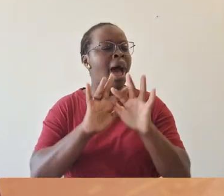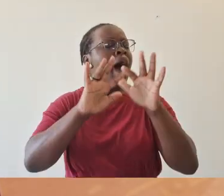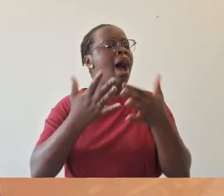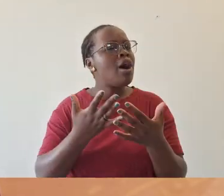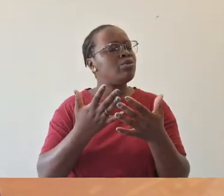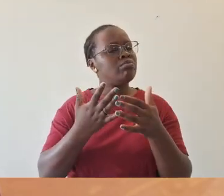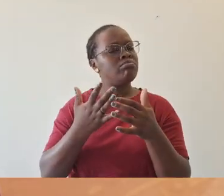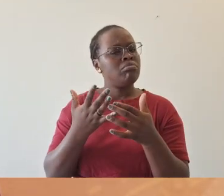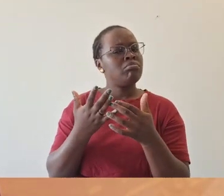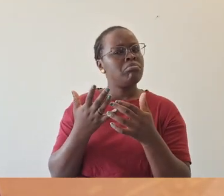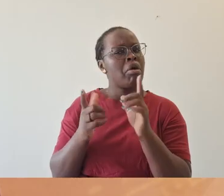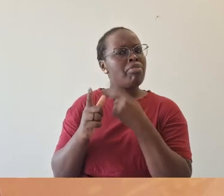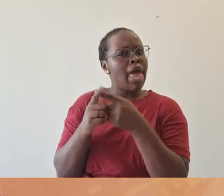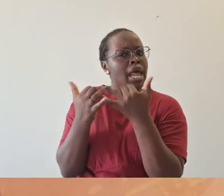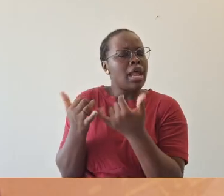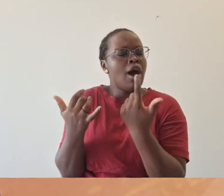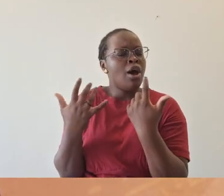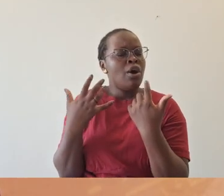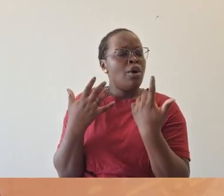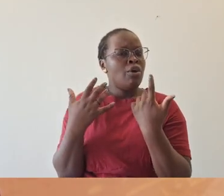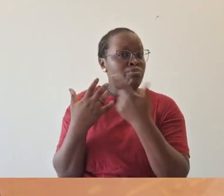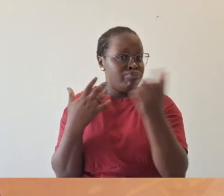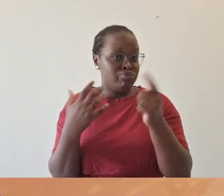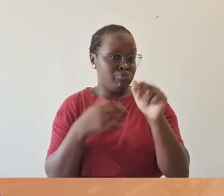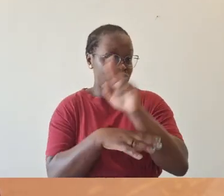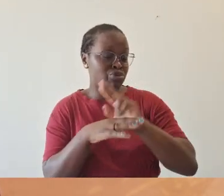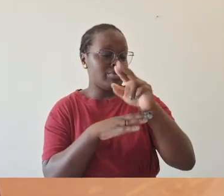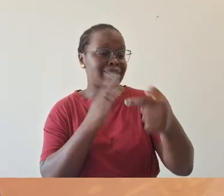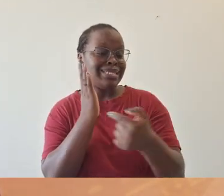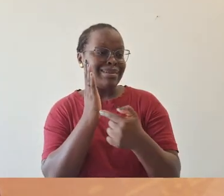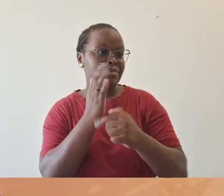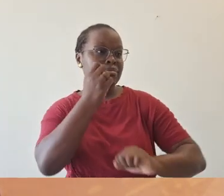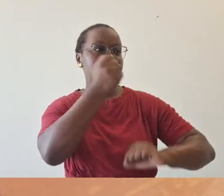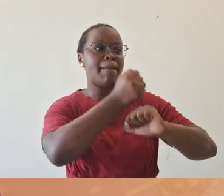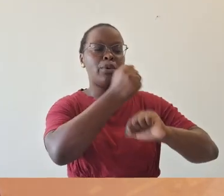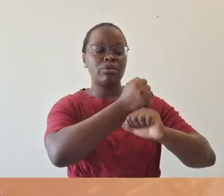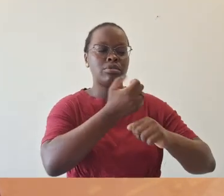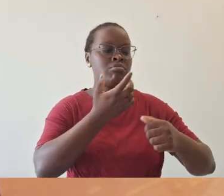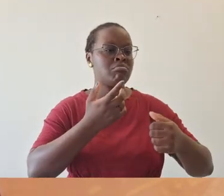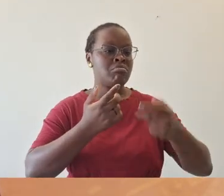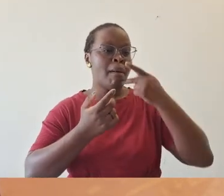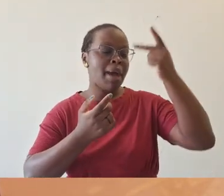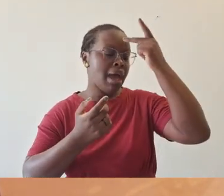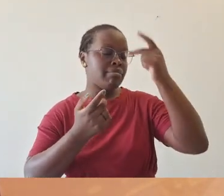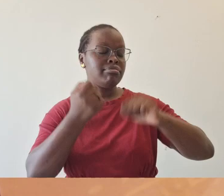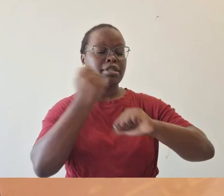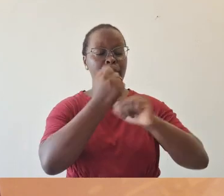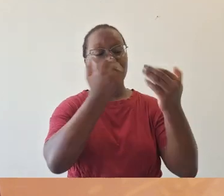better caregivers, even though with this context where in some cases low tech is the way to go, but the world is moving and it's moving